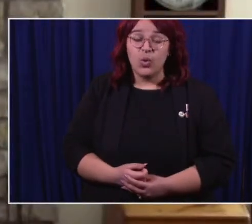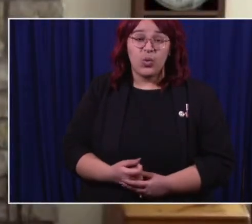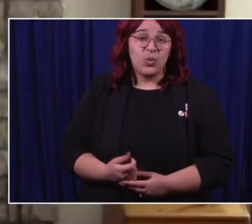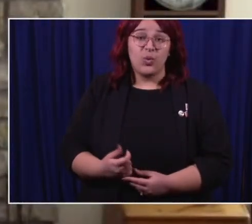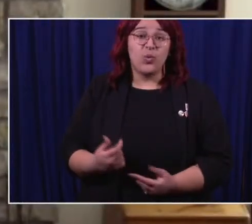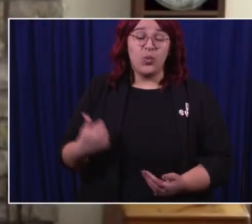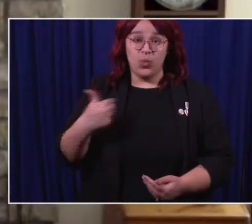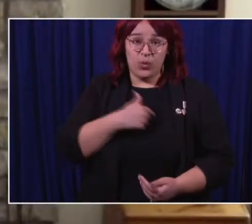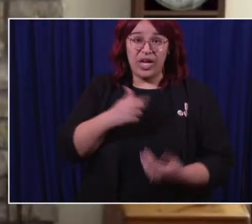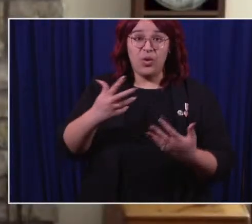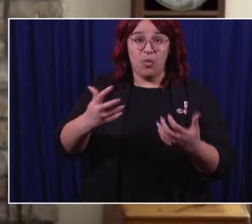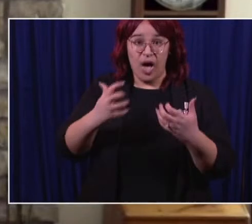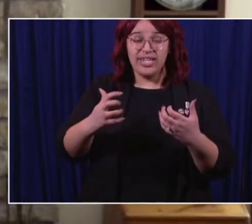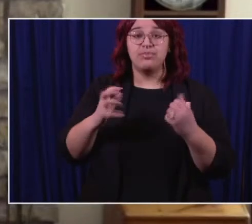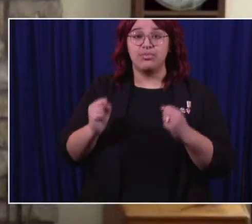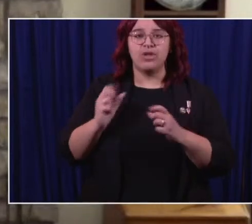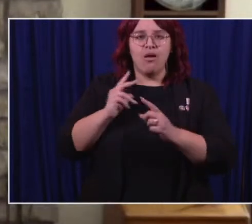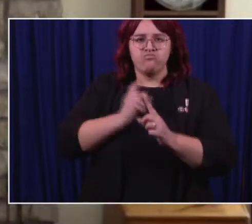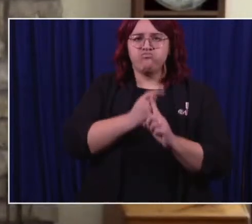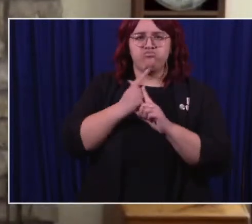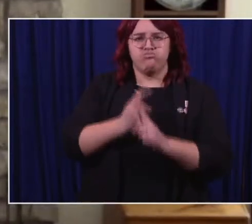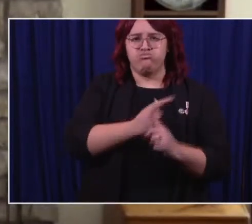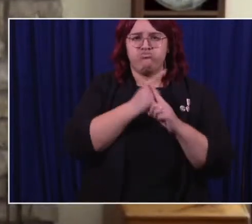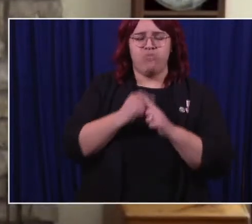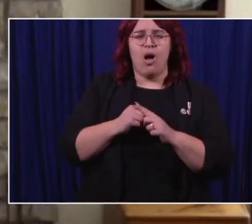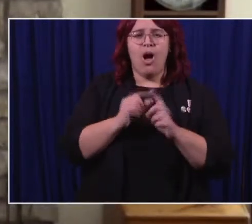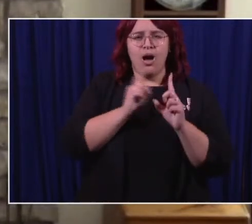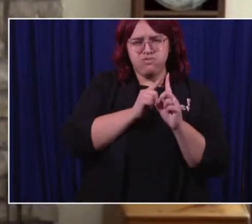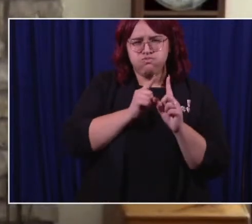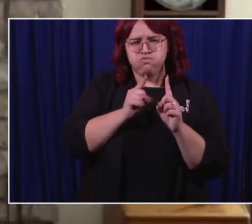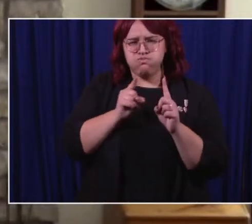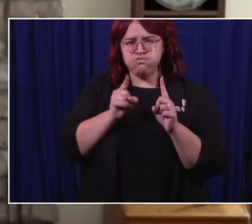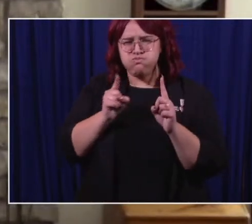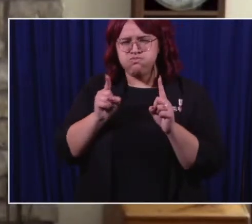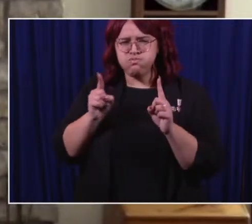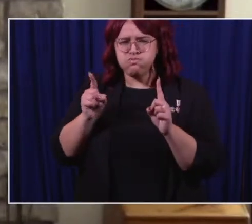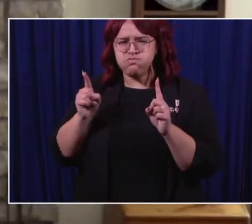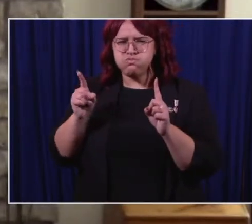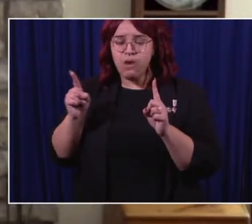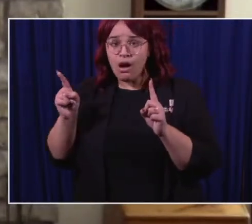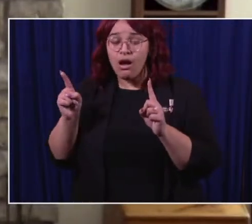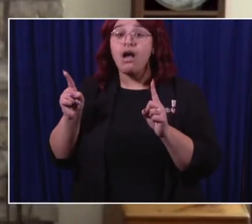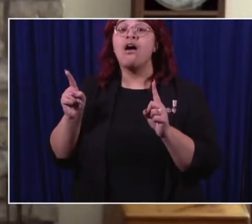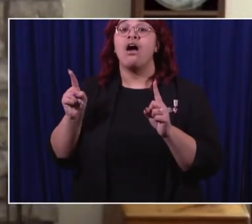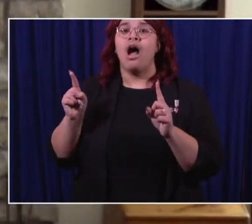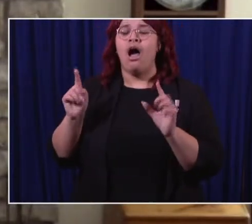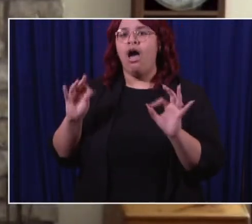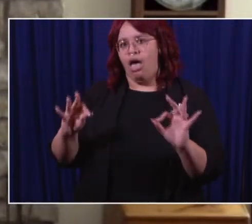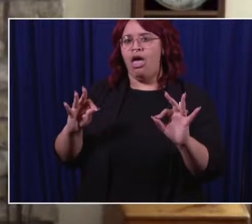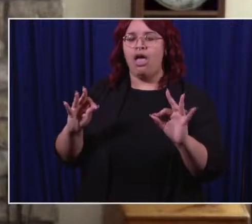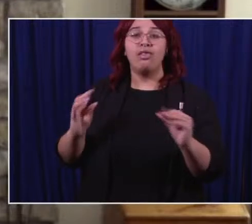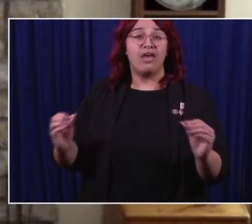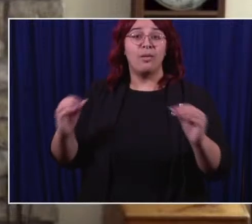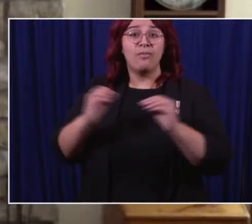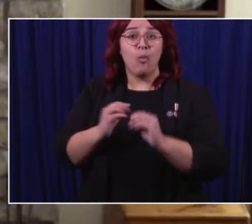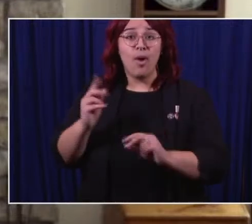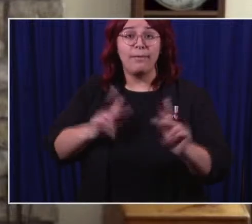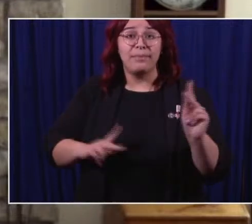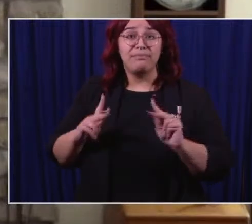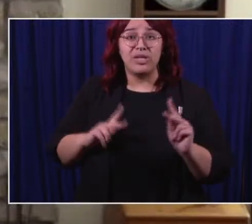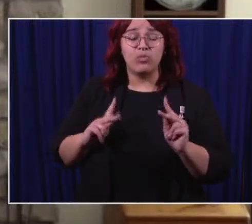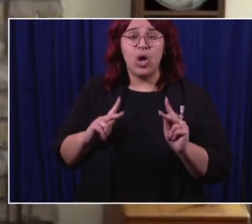want to get as high as we can with each of these age groups, because the more of 80-year-olds that we get vaccinated, and we're now at about